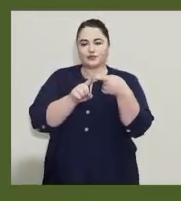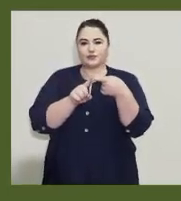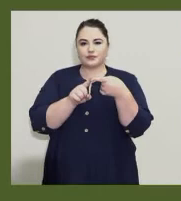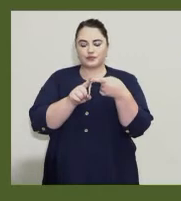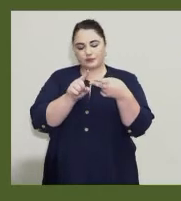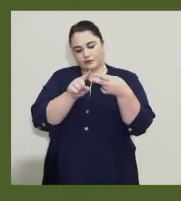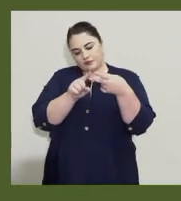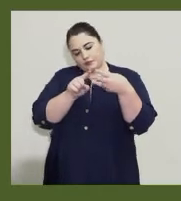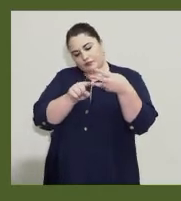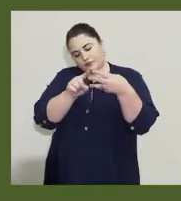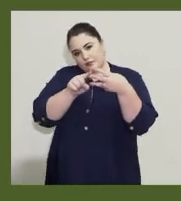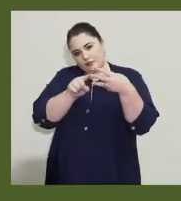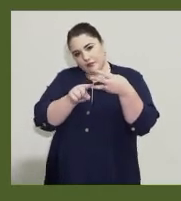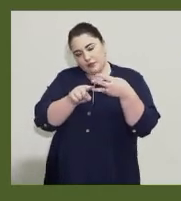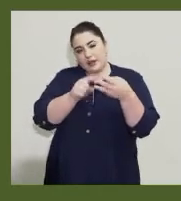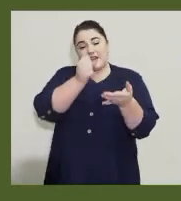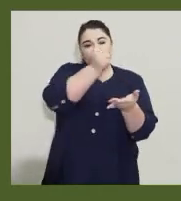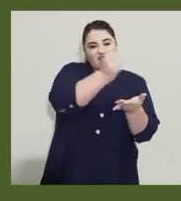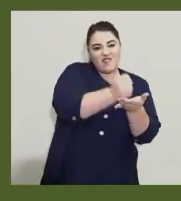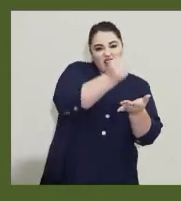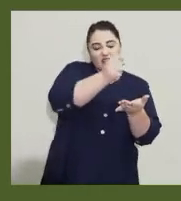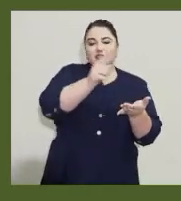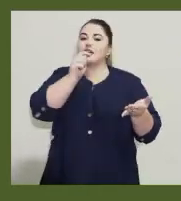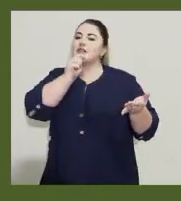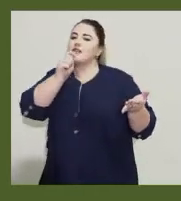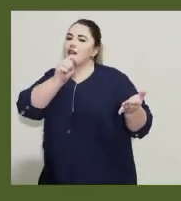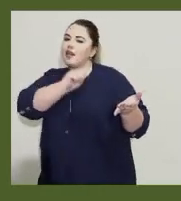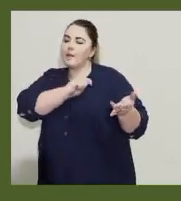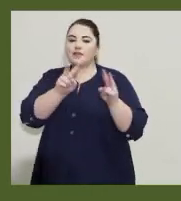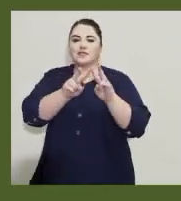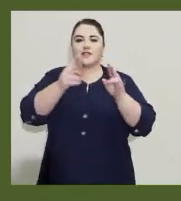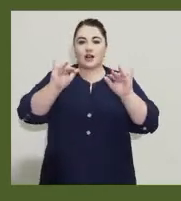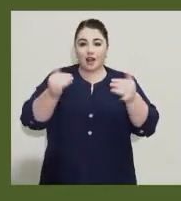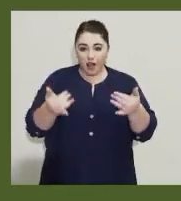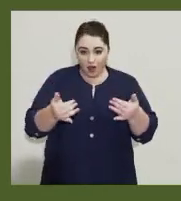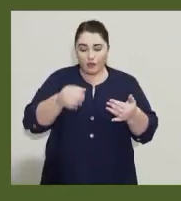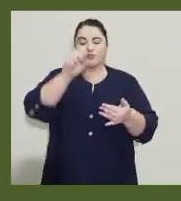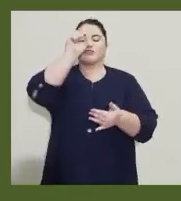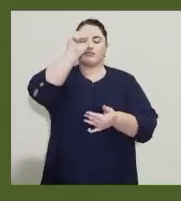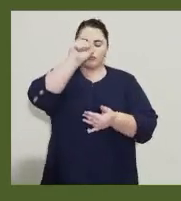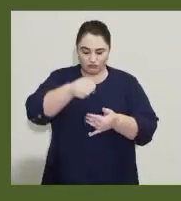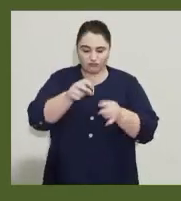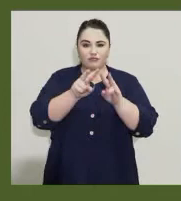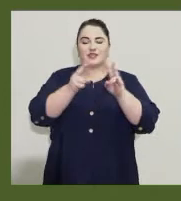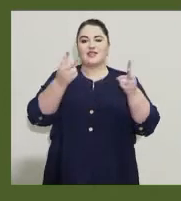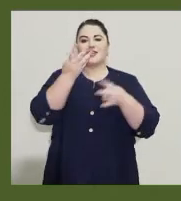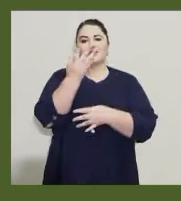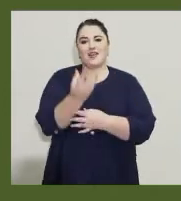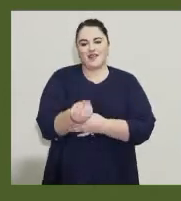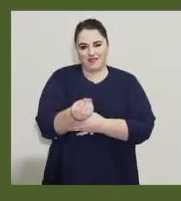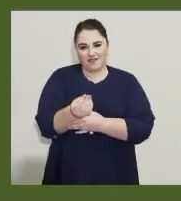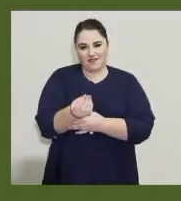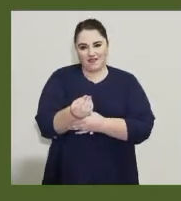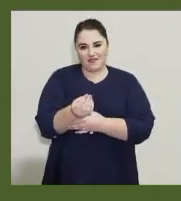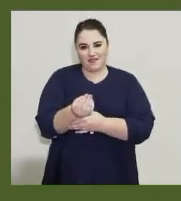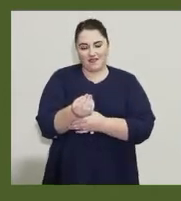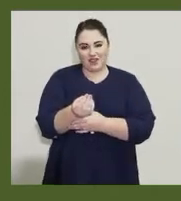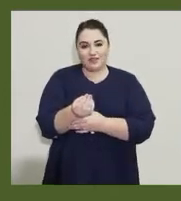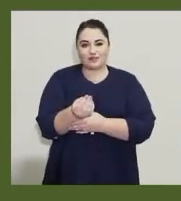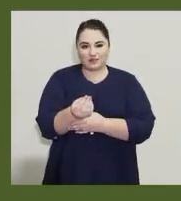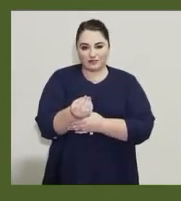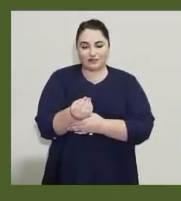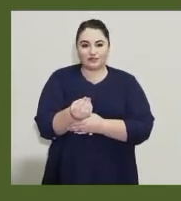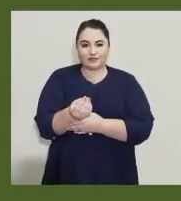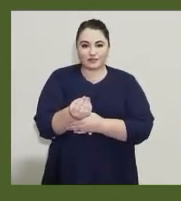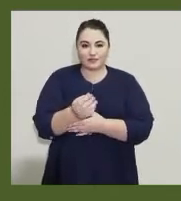is the difference between validity and reliability? There is a difference